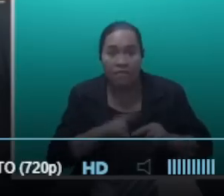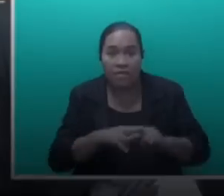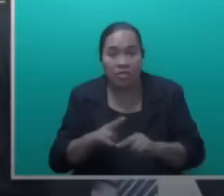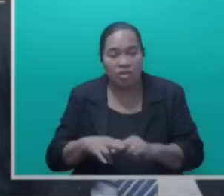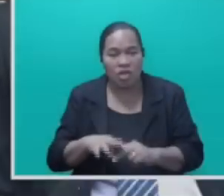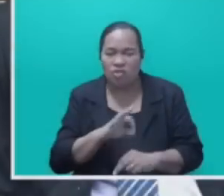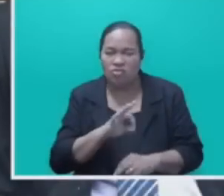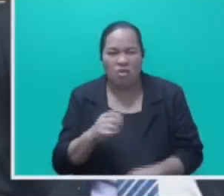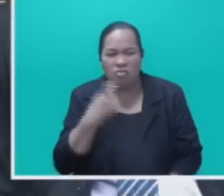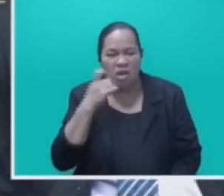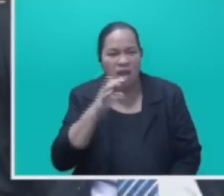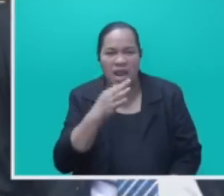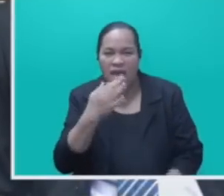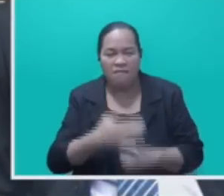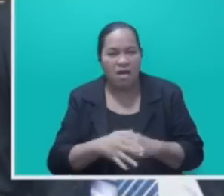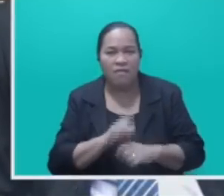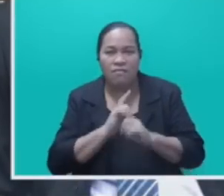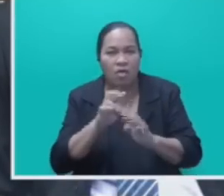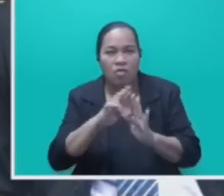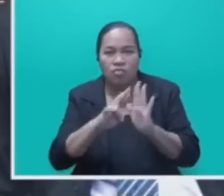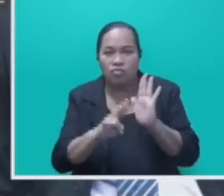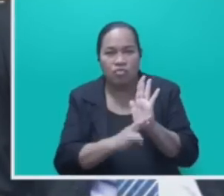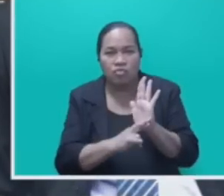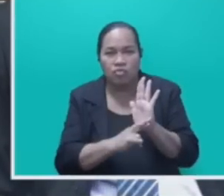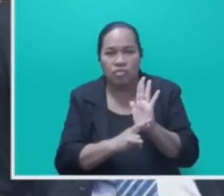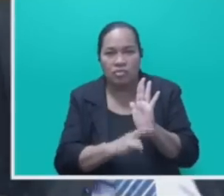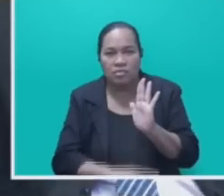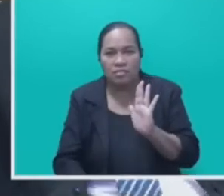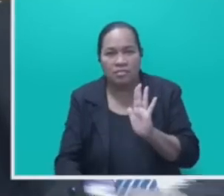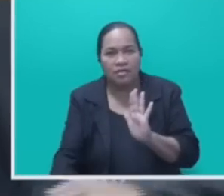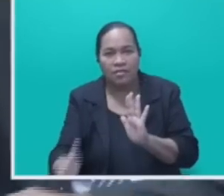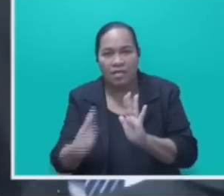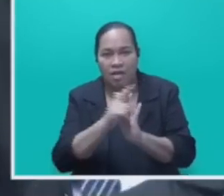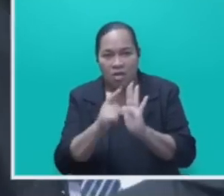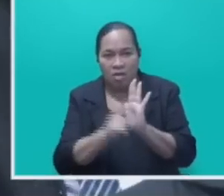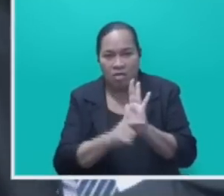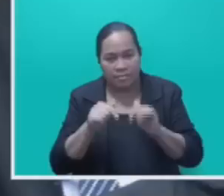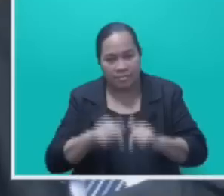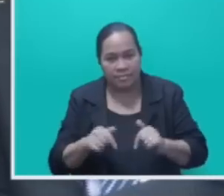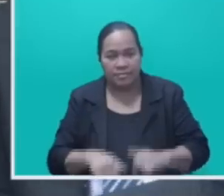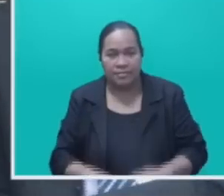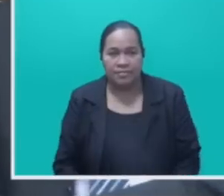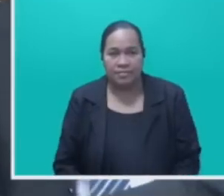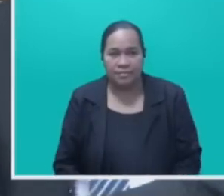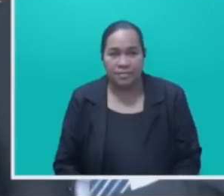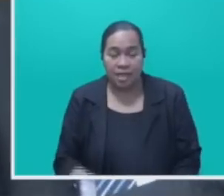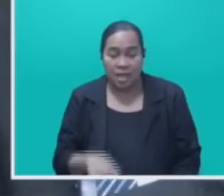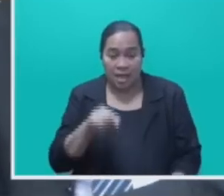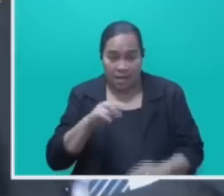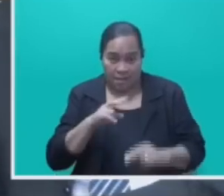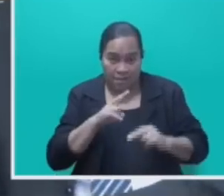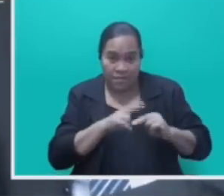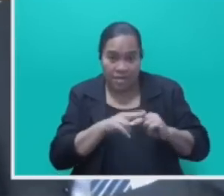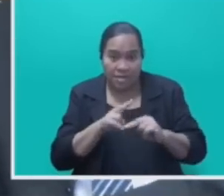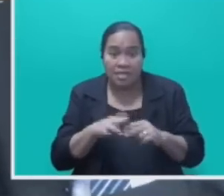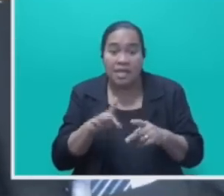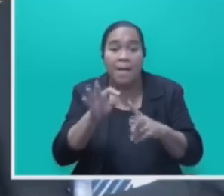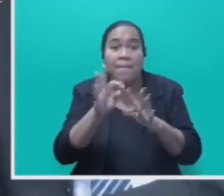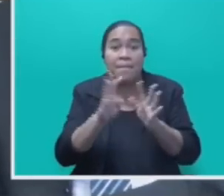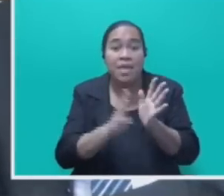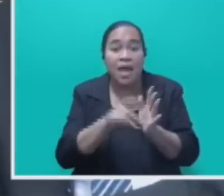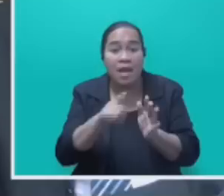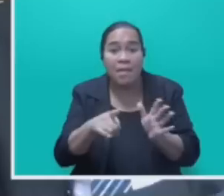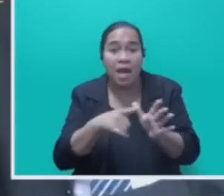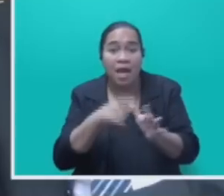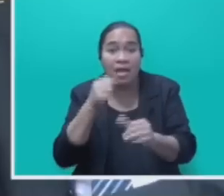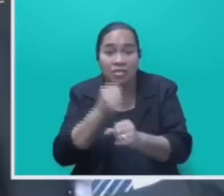doesn't care to follow the rule of the law. It is a Fiji where the Prime Minister is Attorney General and his ministers, where the Prime Minister is Attorney General